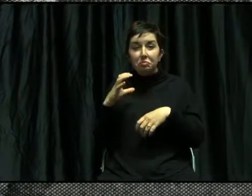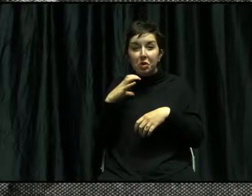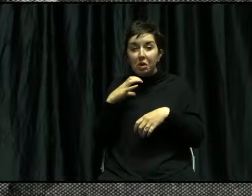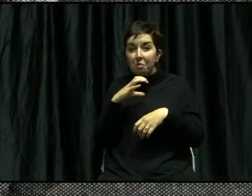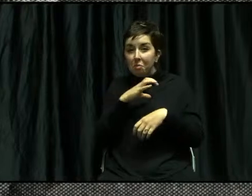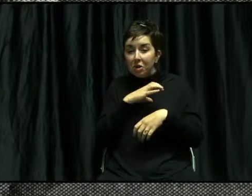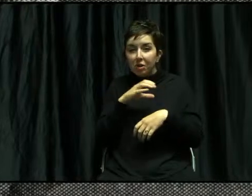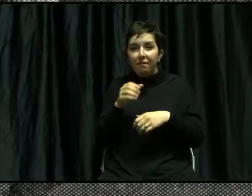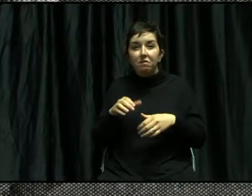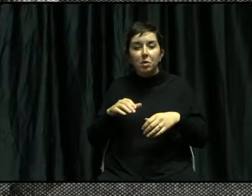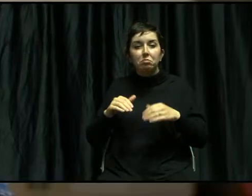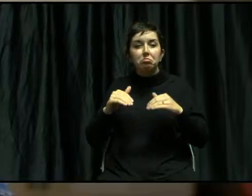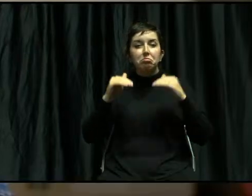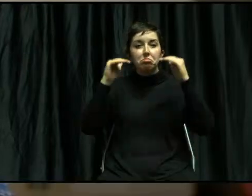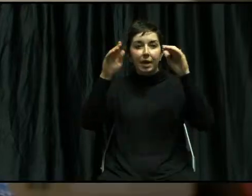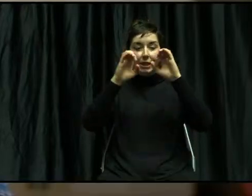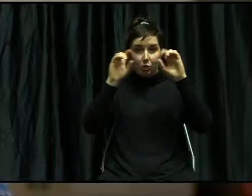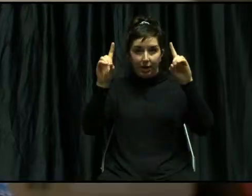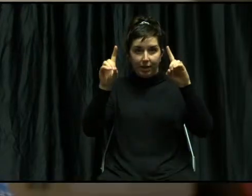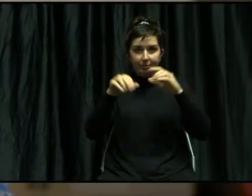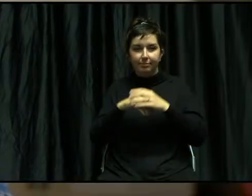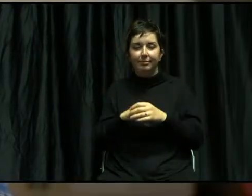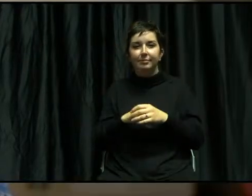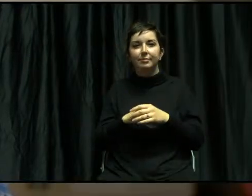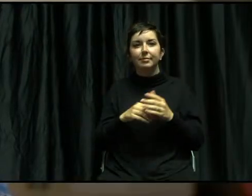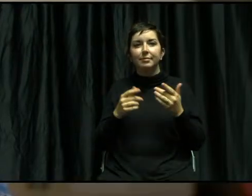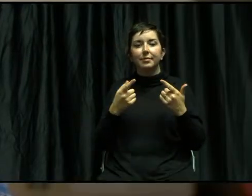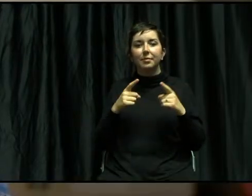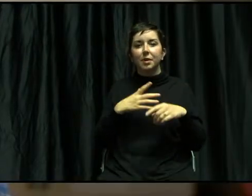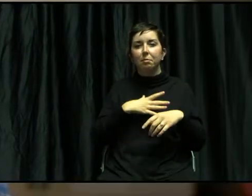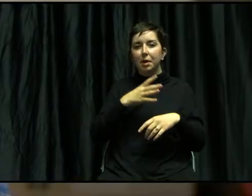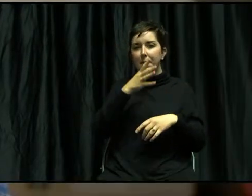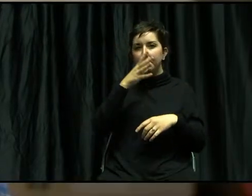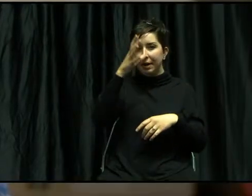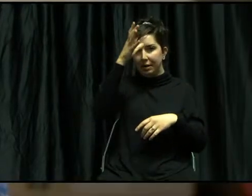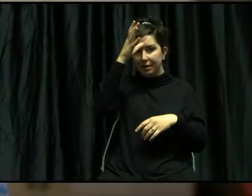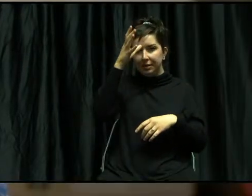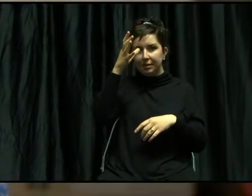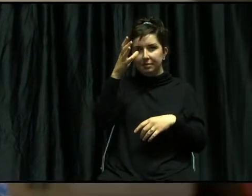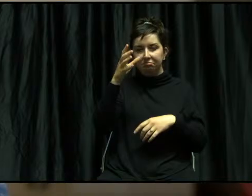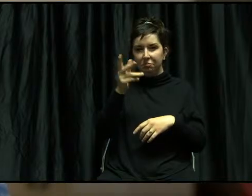System of Higher Education. Neither of my parents graduated from college.